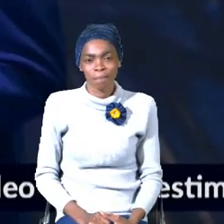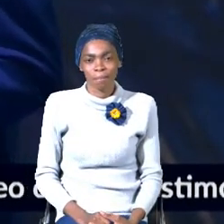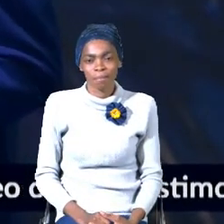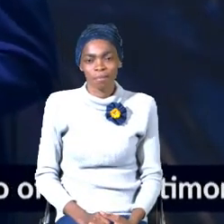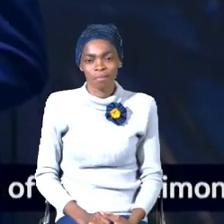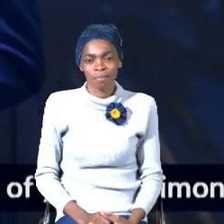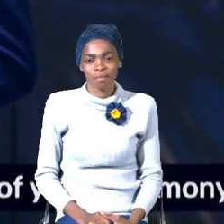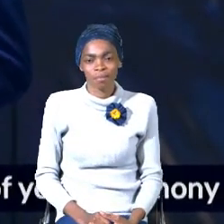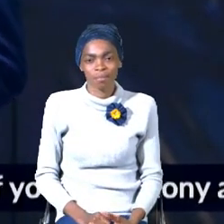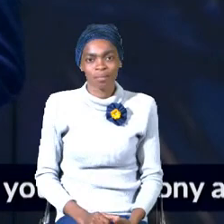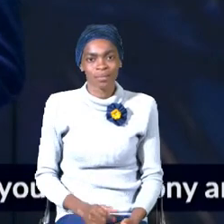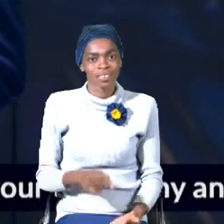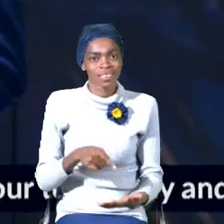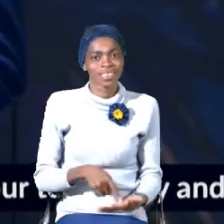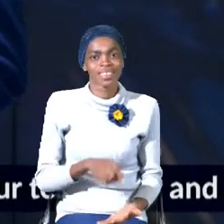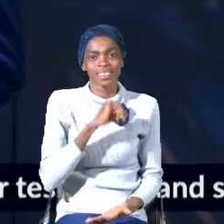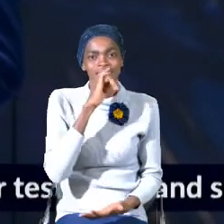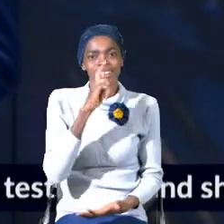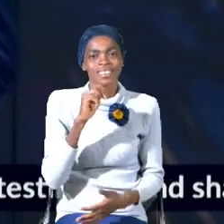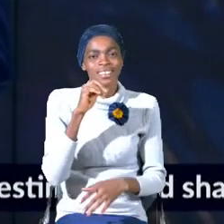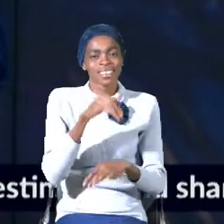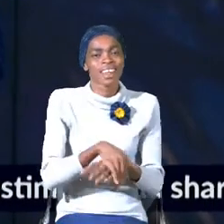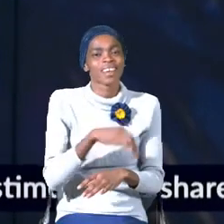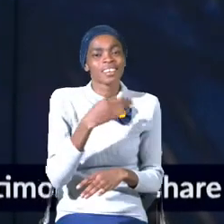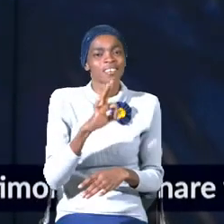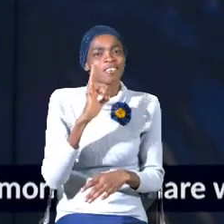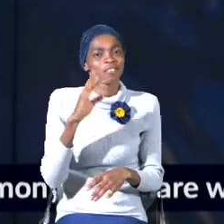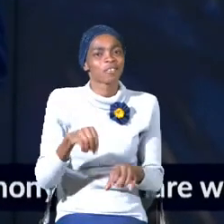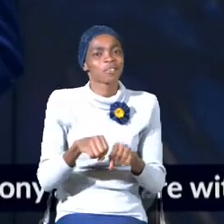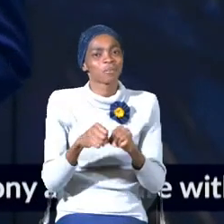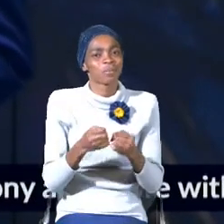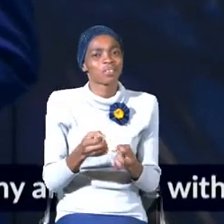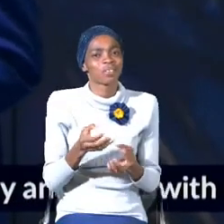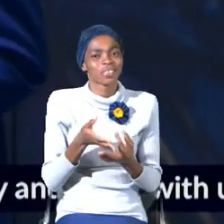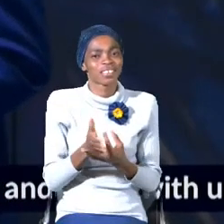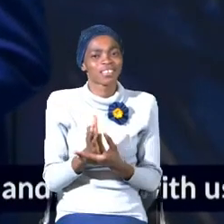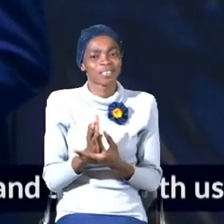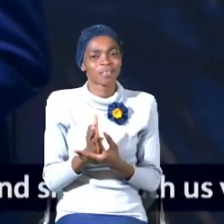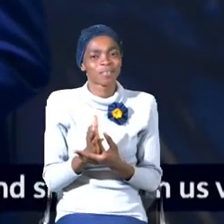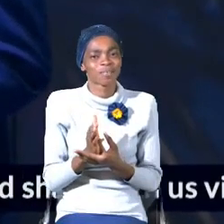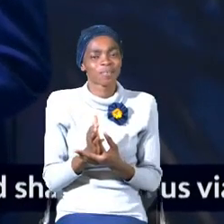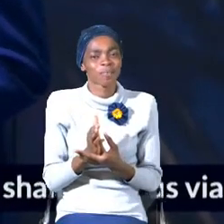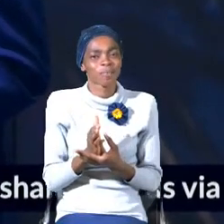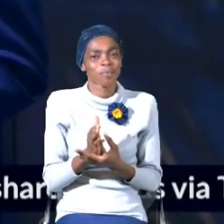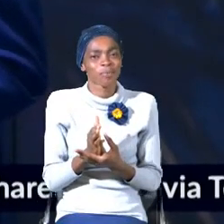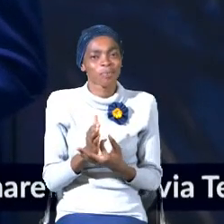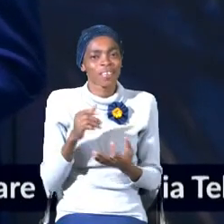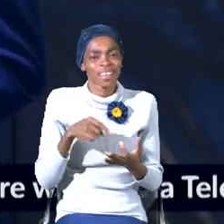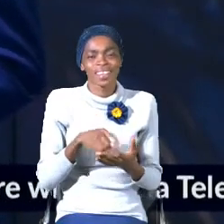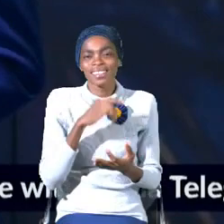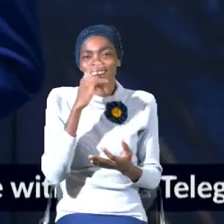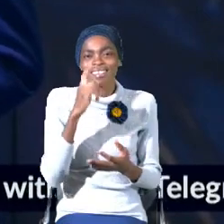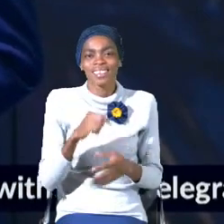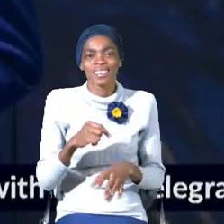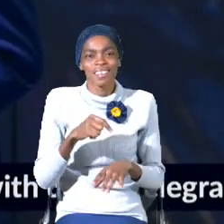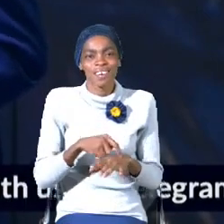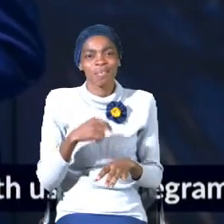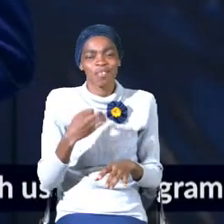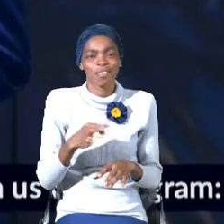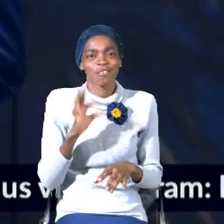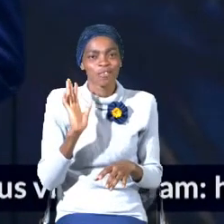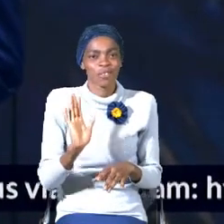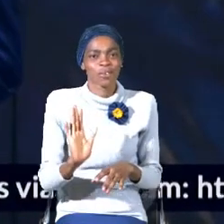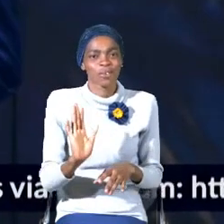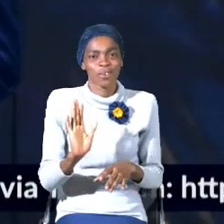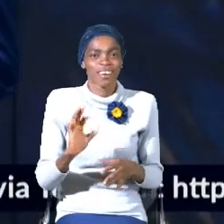This is the night of your breakthrough. It is a moment of connection. It is a moment